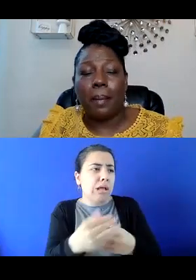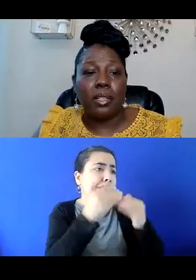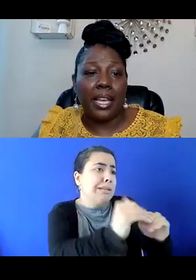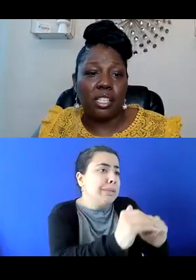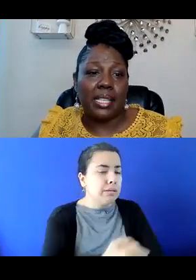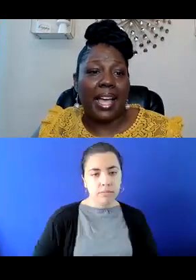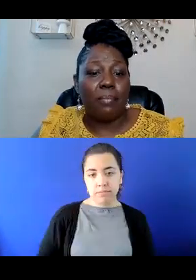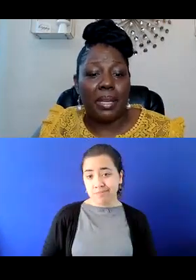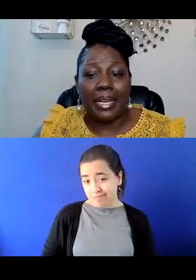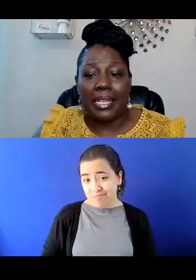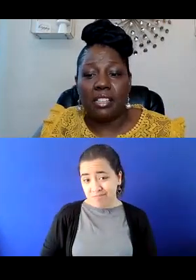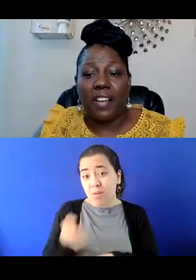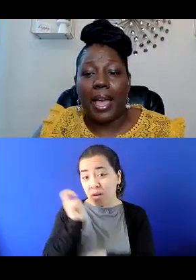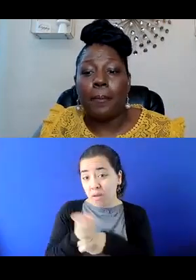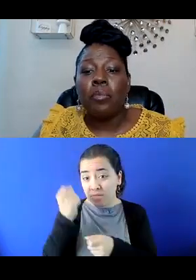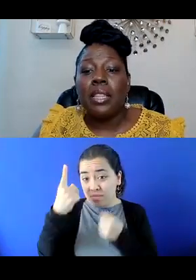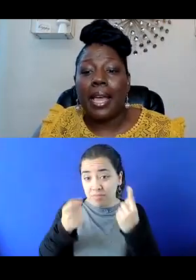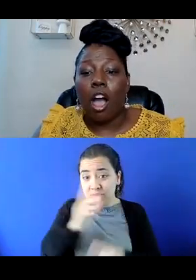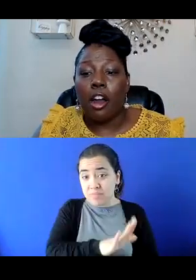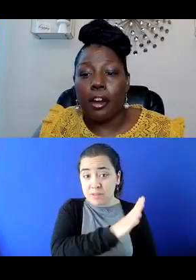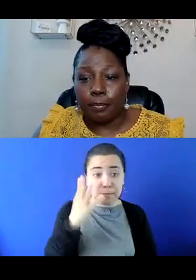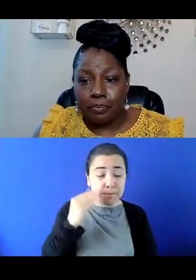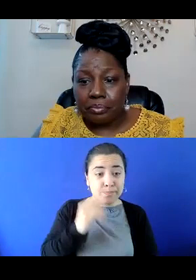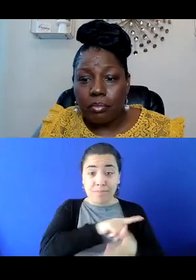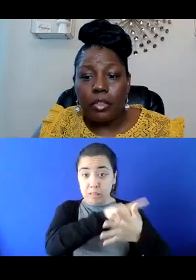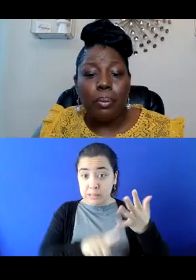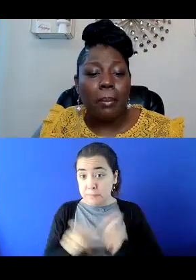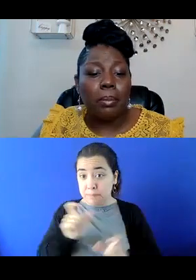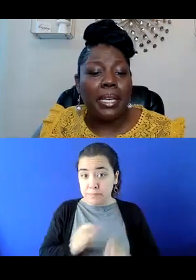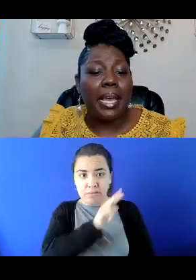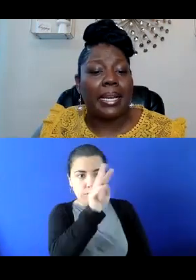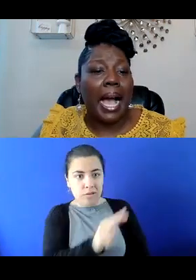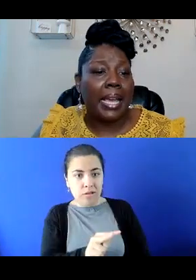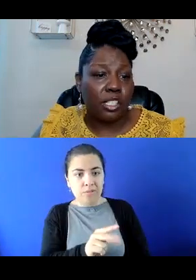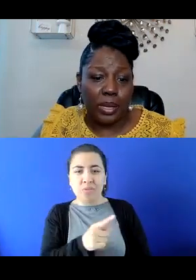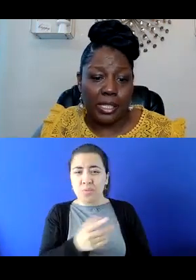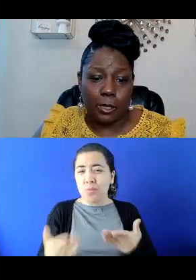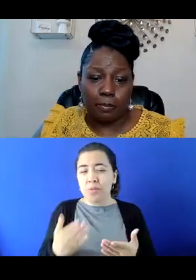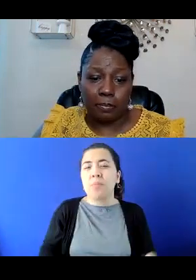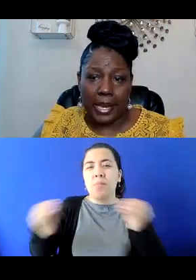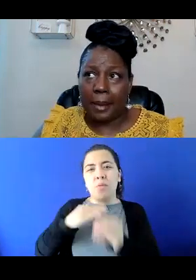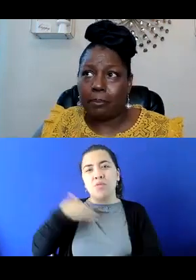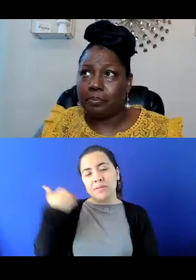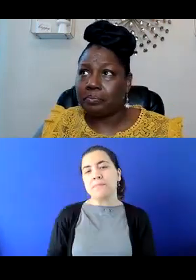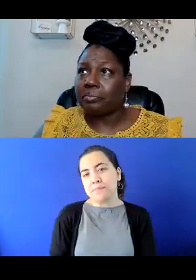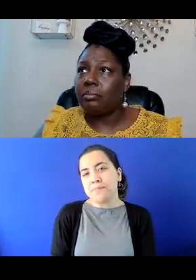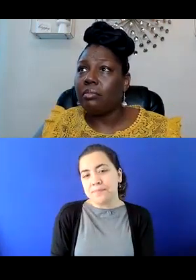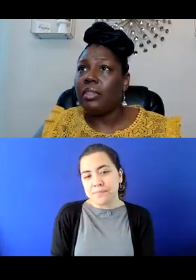the populations that have been identified that are probably at highest risk,